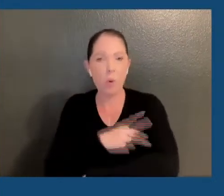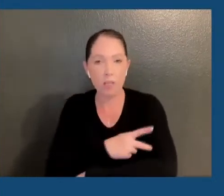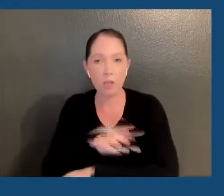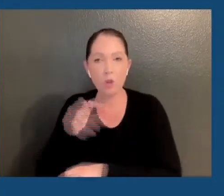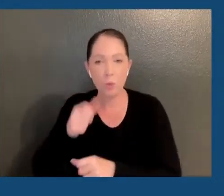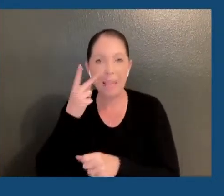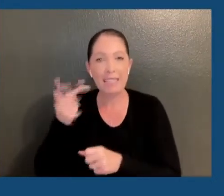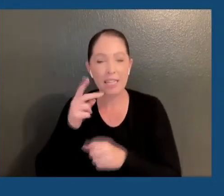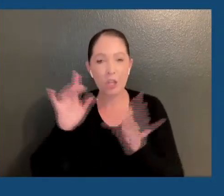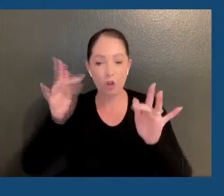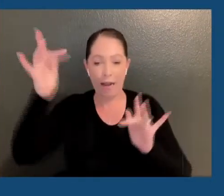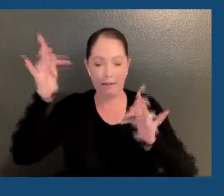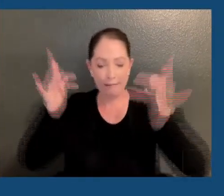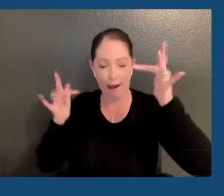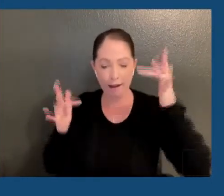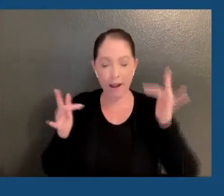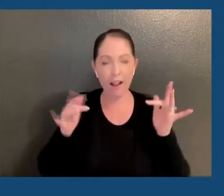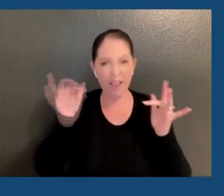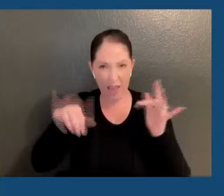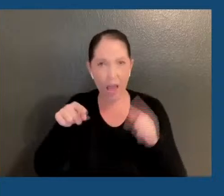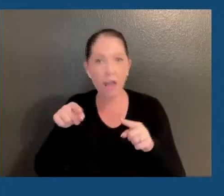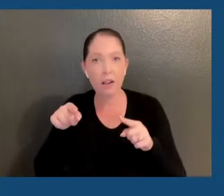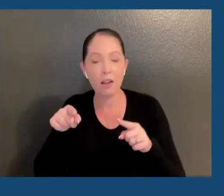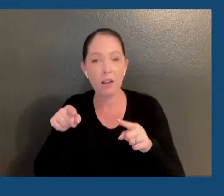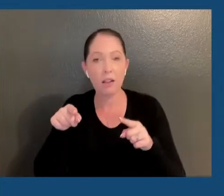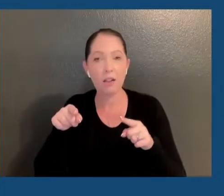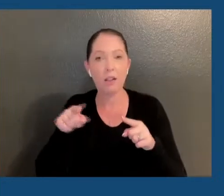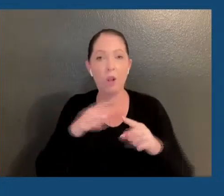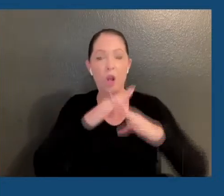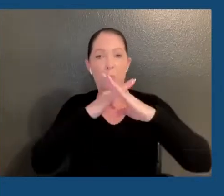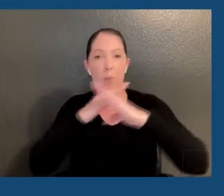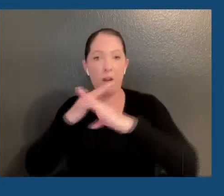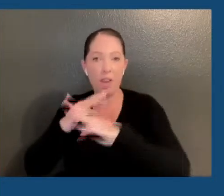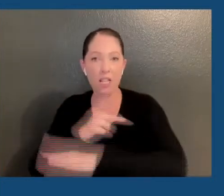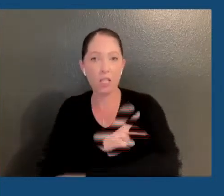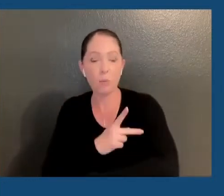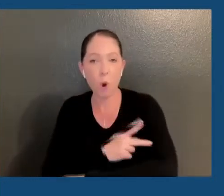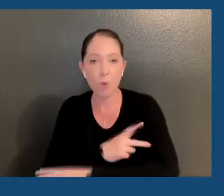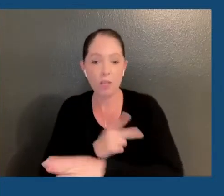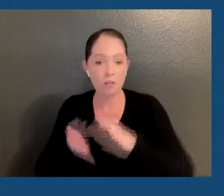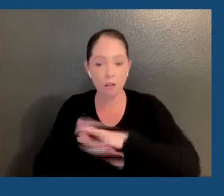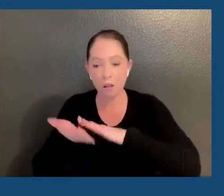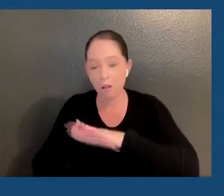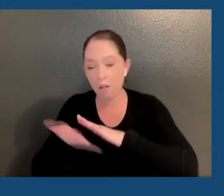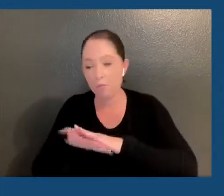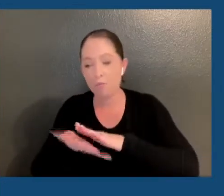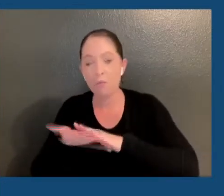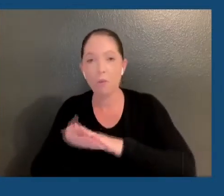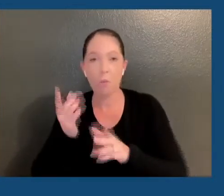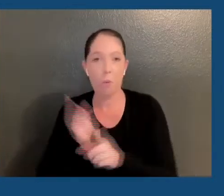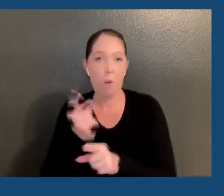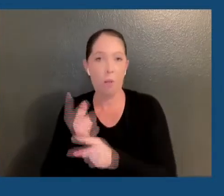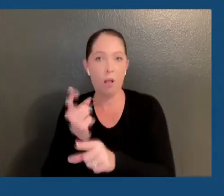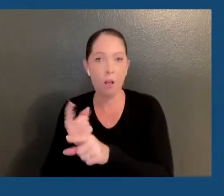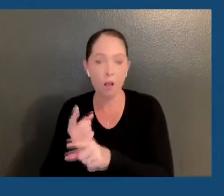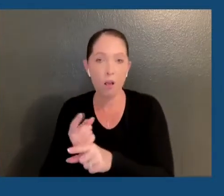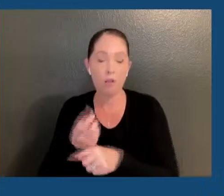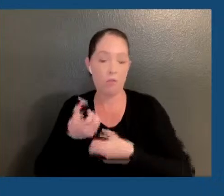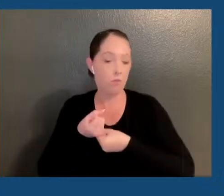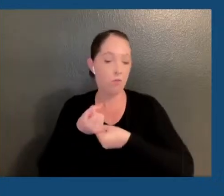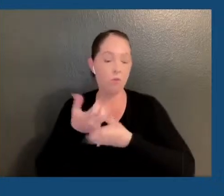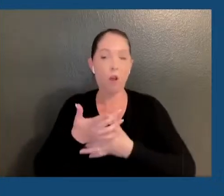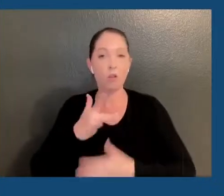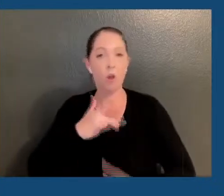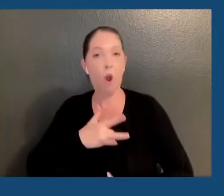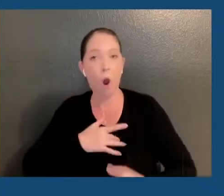RNA. And in doing so, it prevents these proteins from functioning, leading to several problems in the heart, the brain, and the